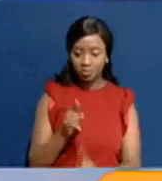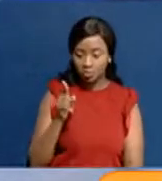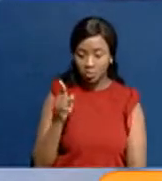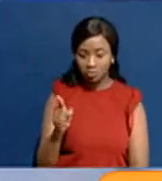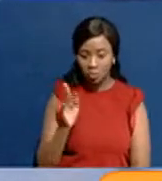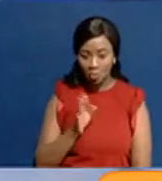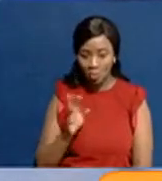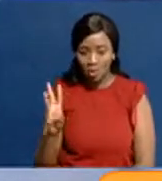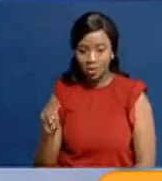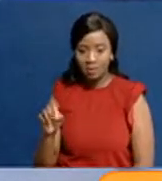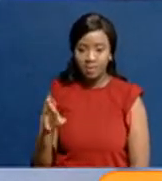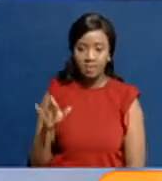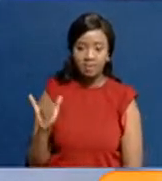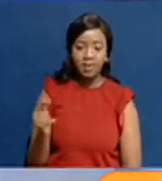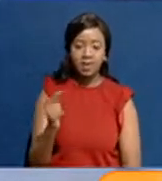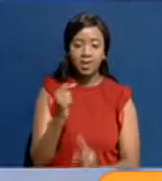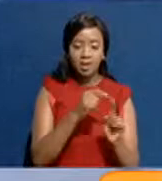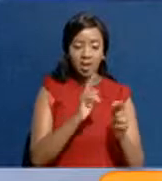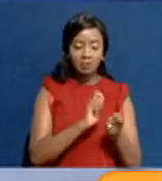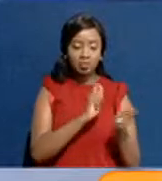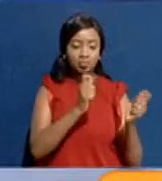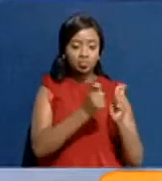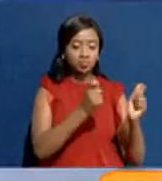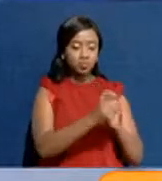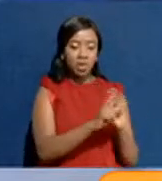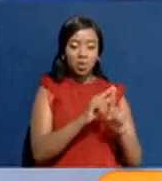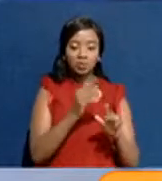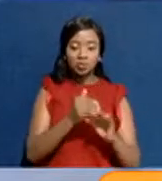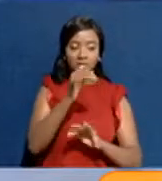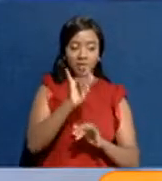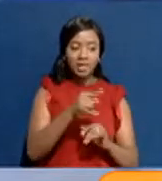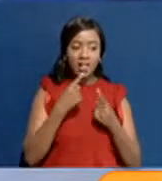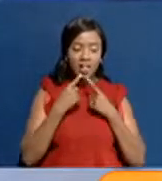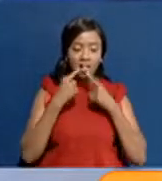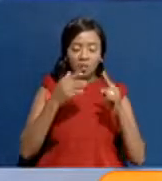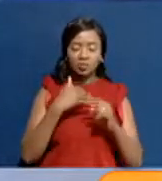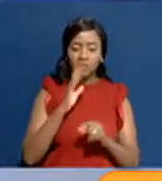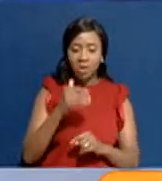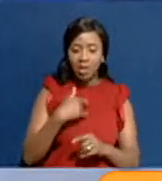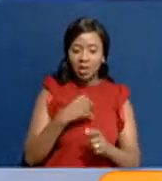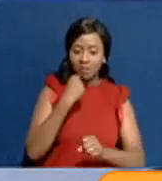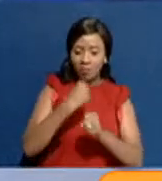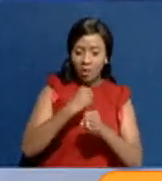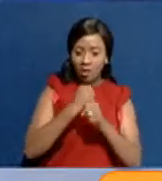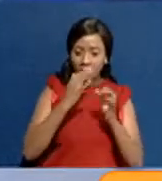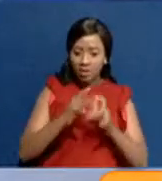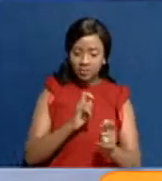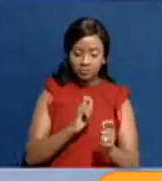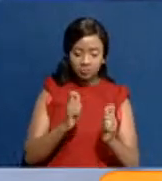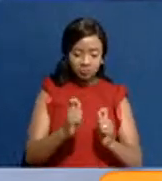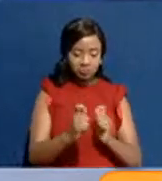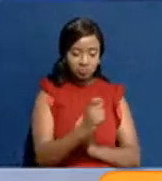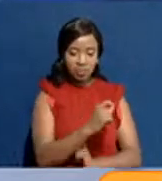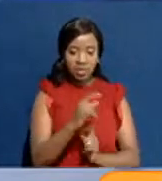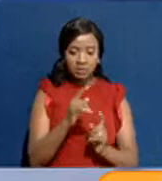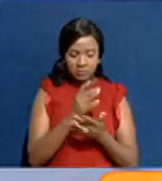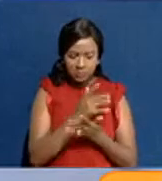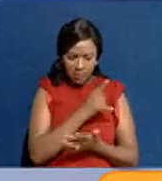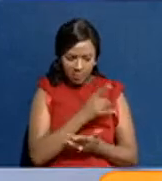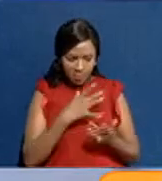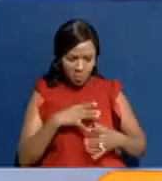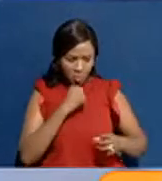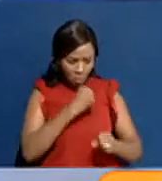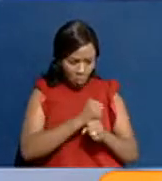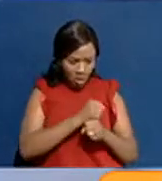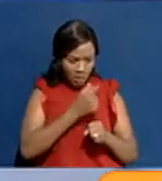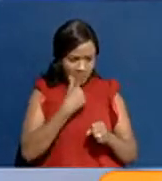reform. Thereafter, she announced that there was going to be some staff restructuring. She sent a lot of staff members home to work from